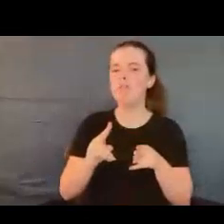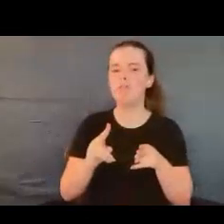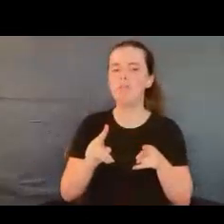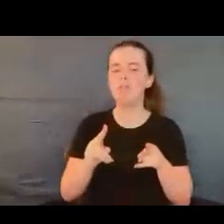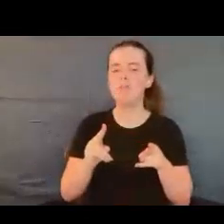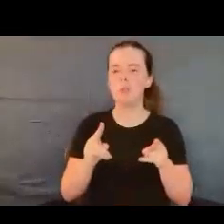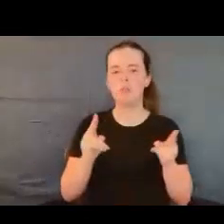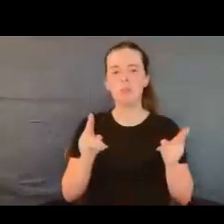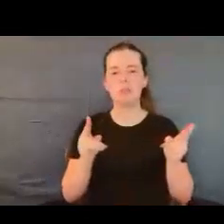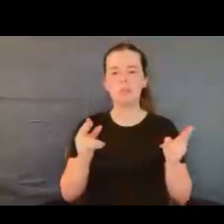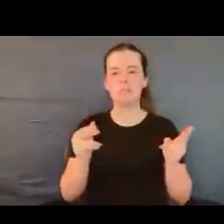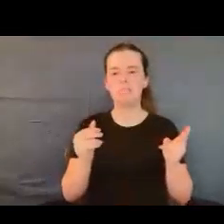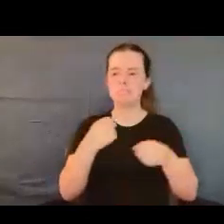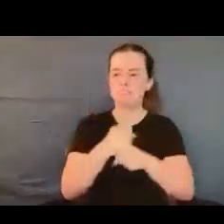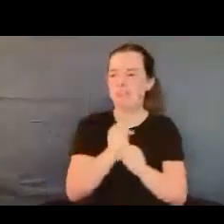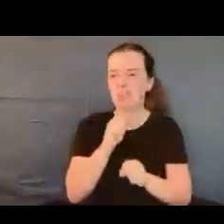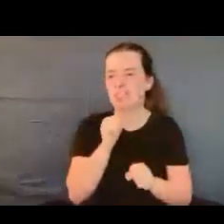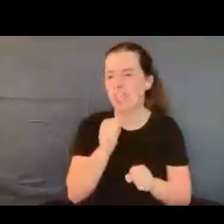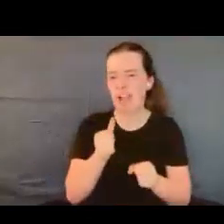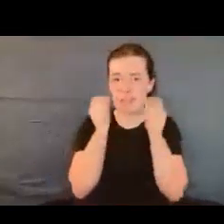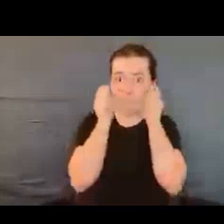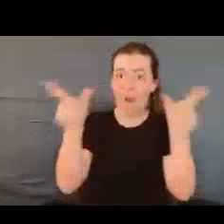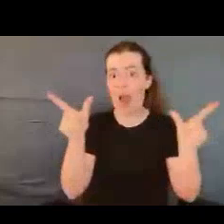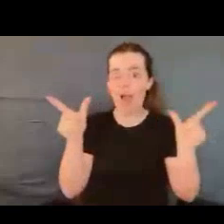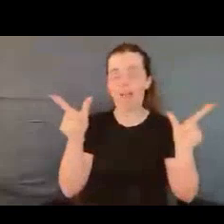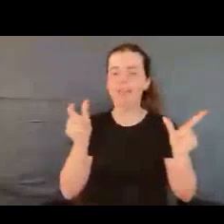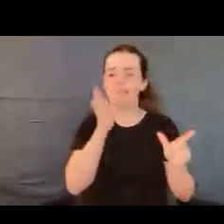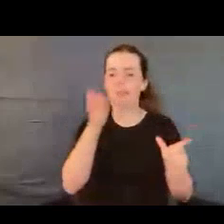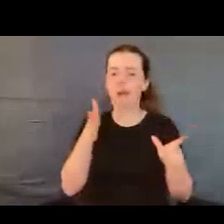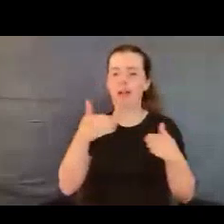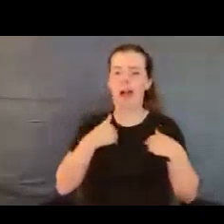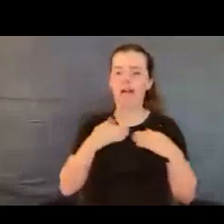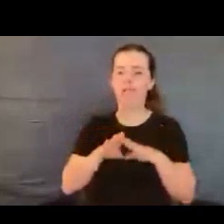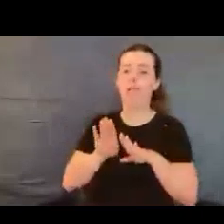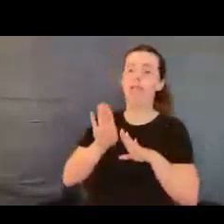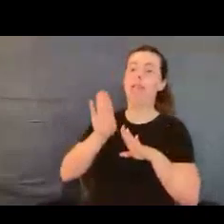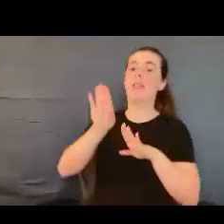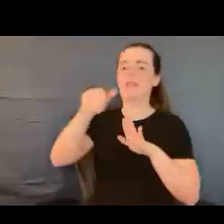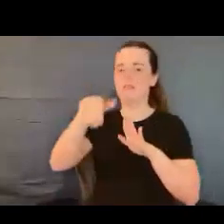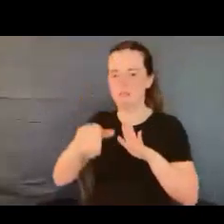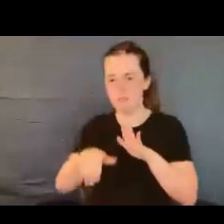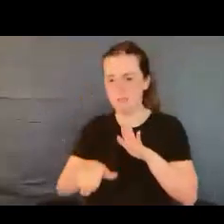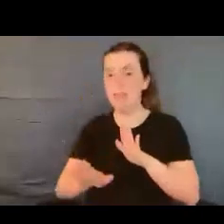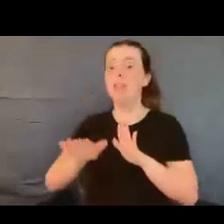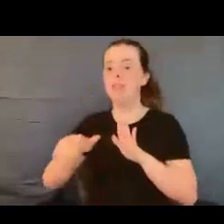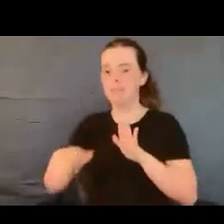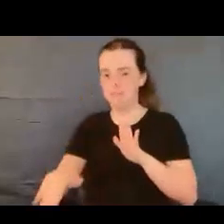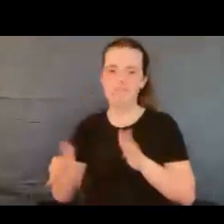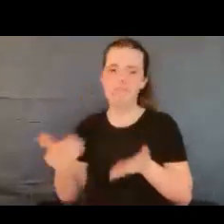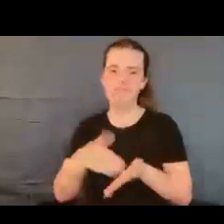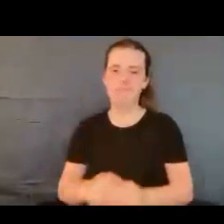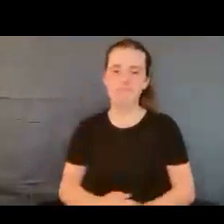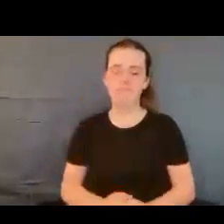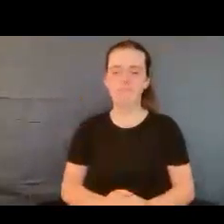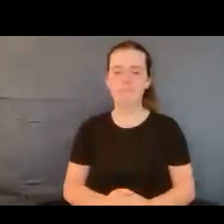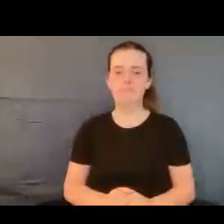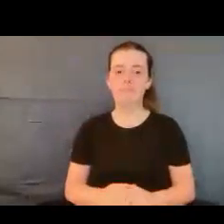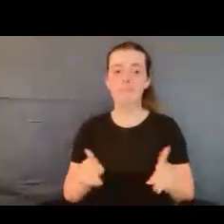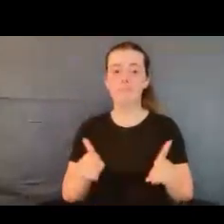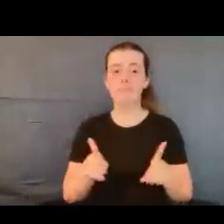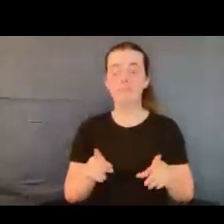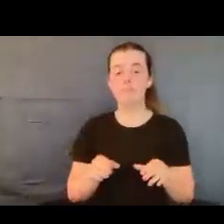they're surprising you. It's just nice to mentally know, yep, I will have to go uphill again. It's not long, but it is there. And then the other thing to note is that while the first